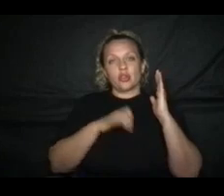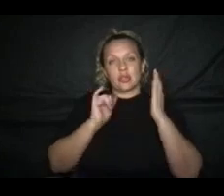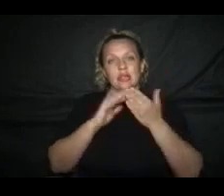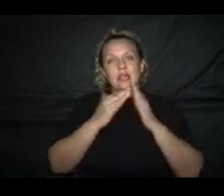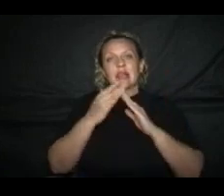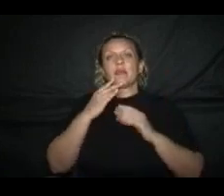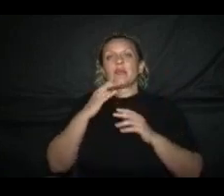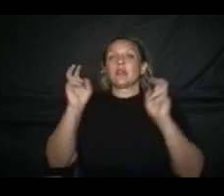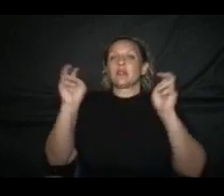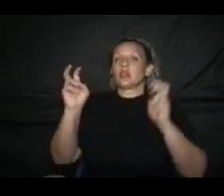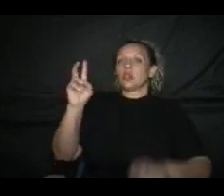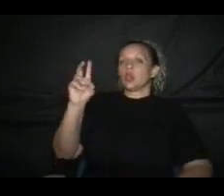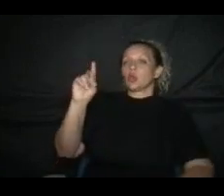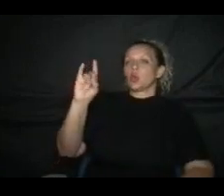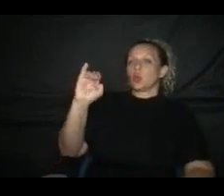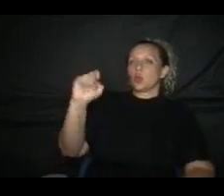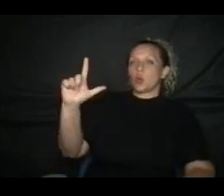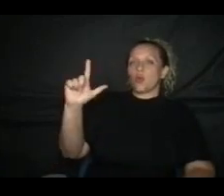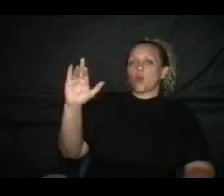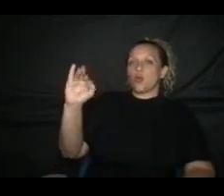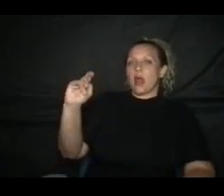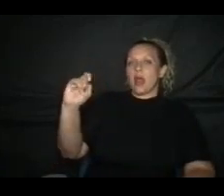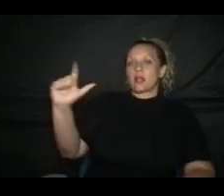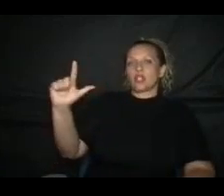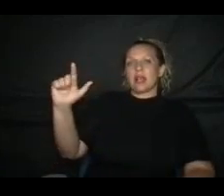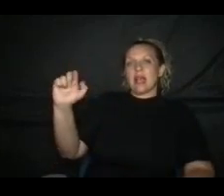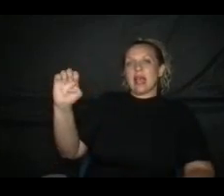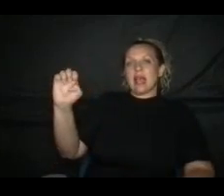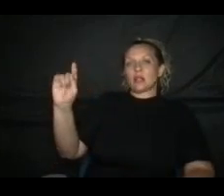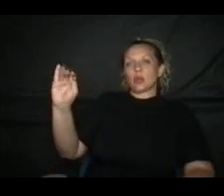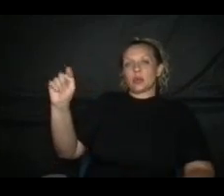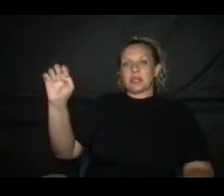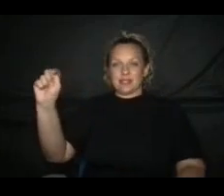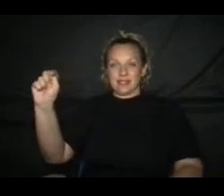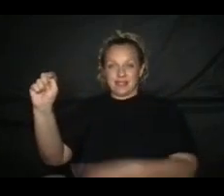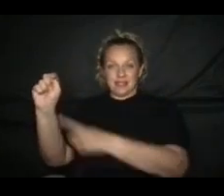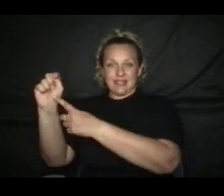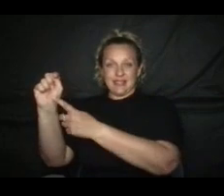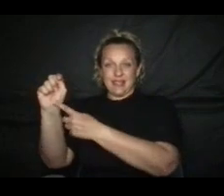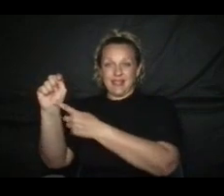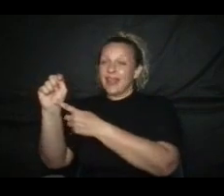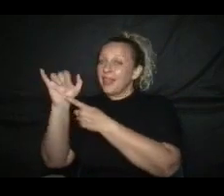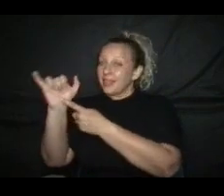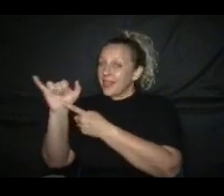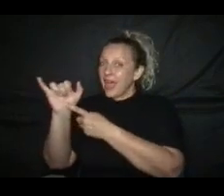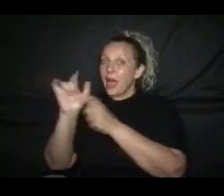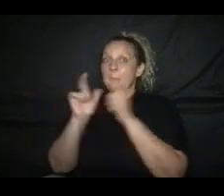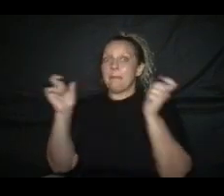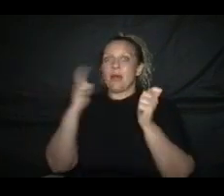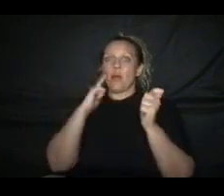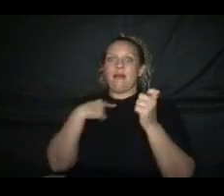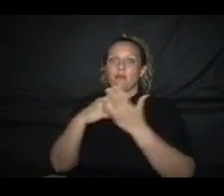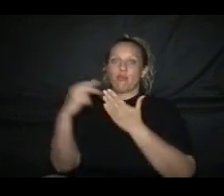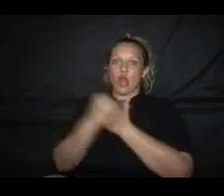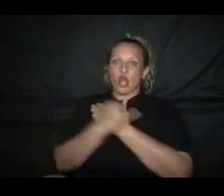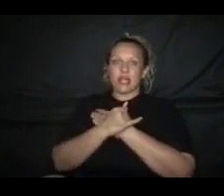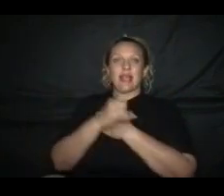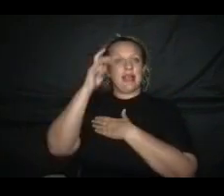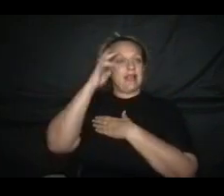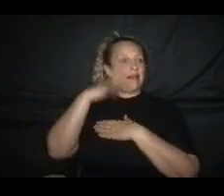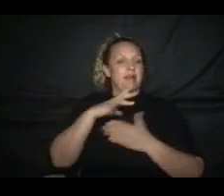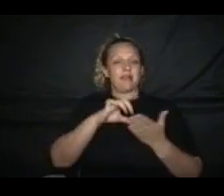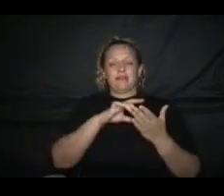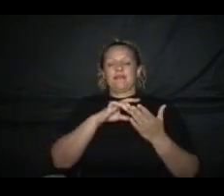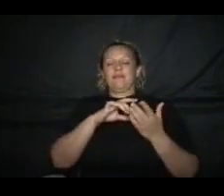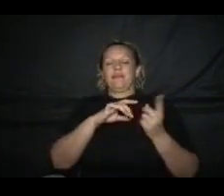nexus test. The biggest test for that is you have to have road projects. And as Amanda pointed out, there's